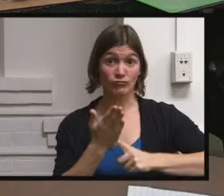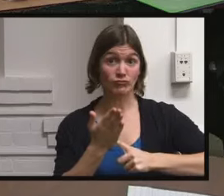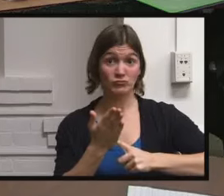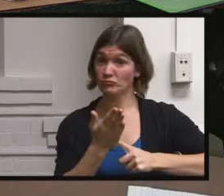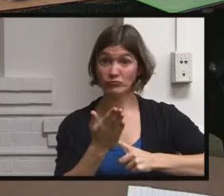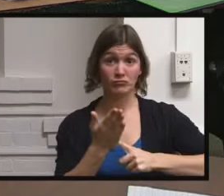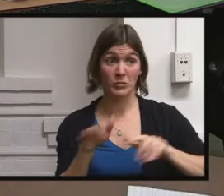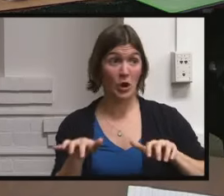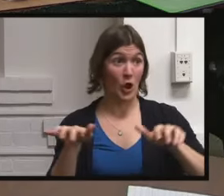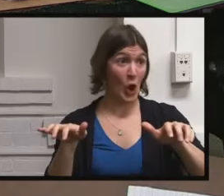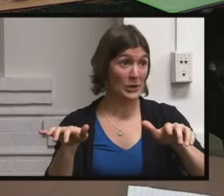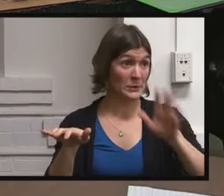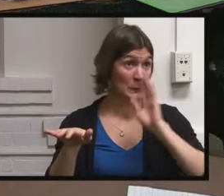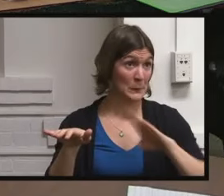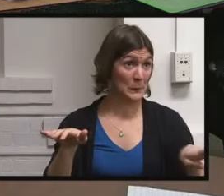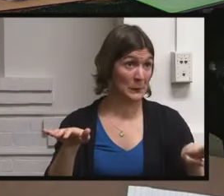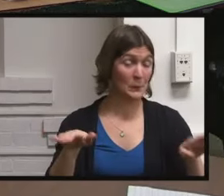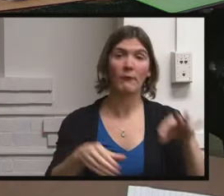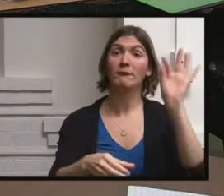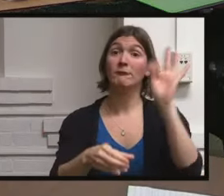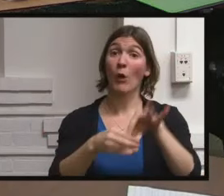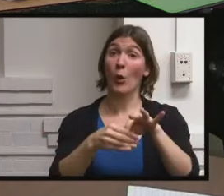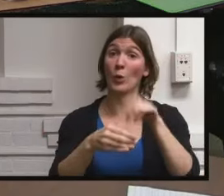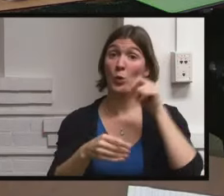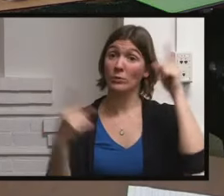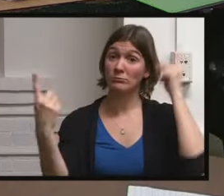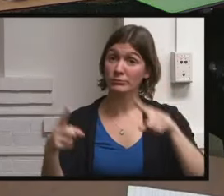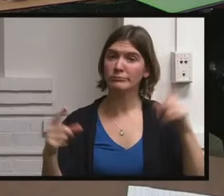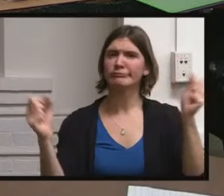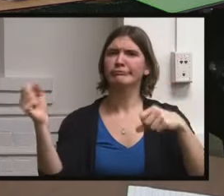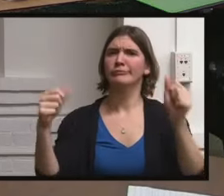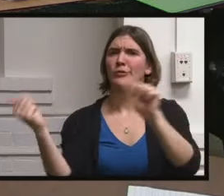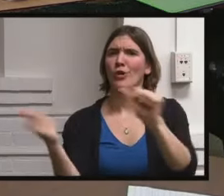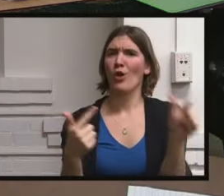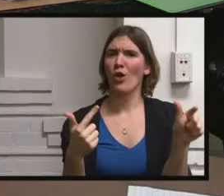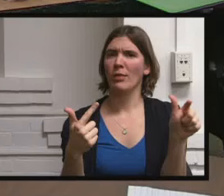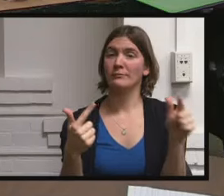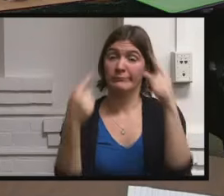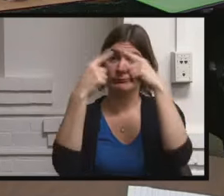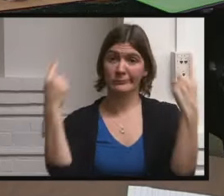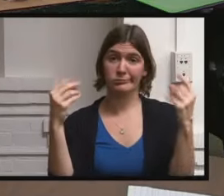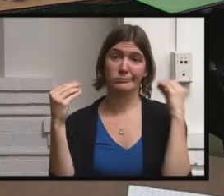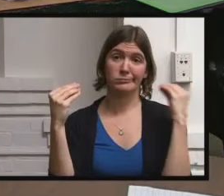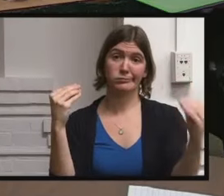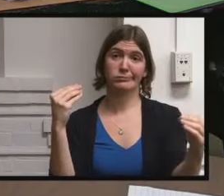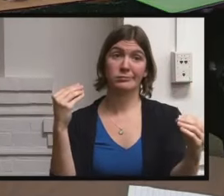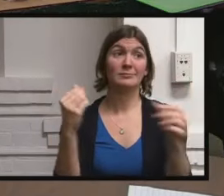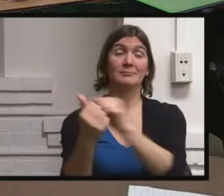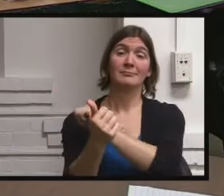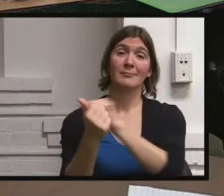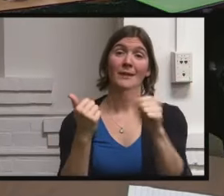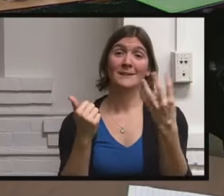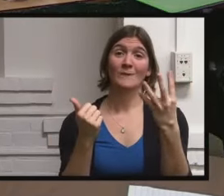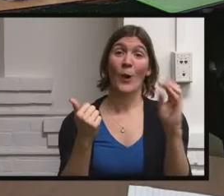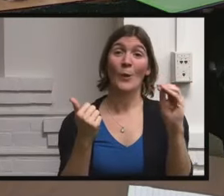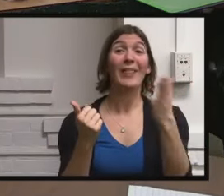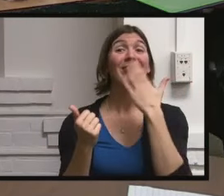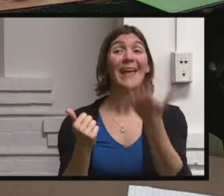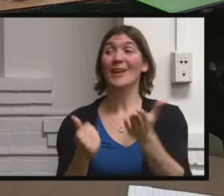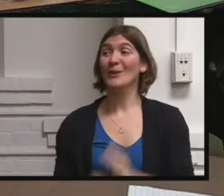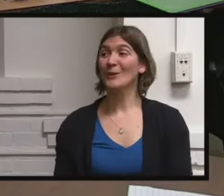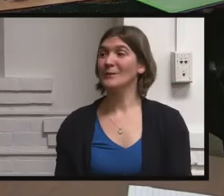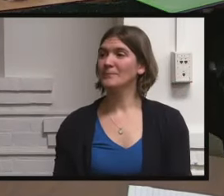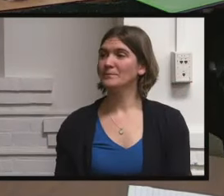board? Anybody in attendance? Hearing none, all those in favor, please say aye. Aye. Aye. Any opposed or abstaining? That carries 4-0. Thanks, Russell.